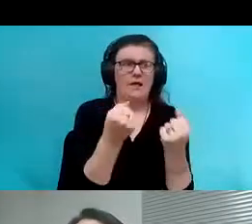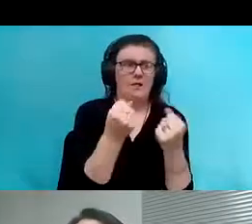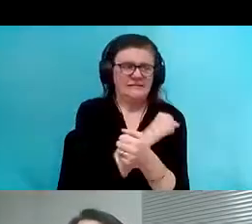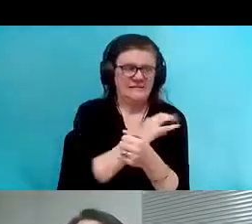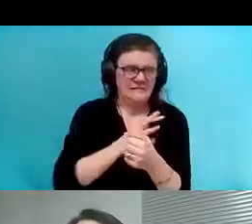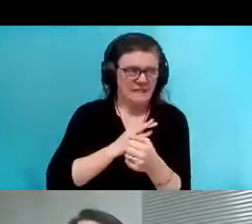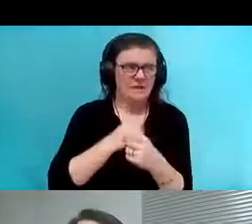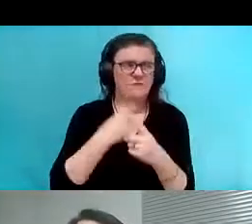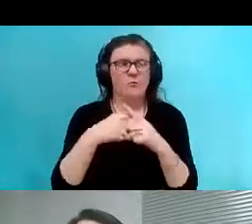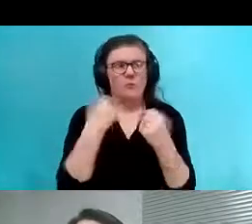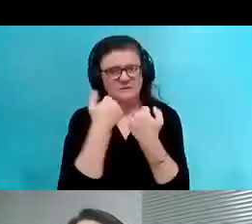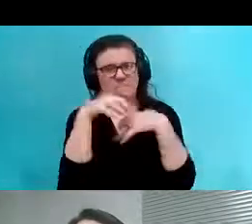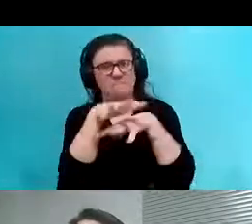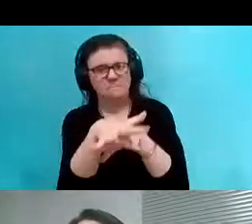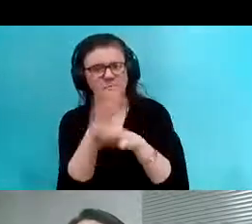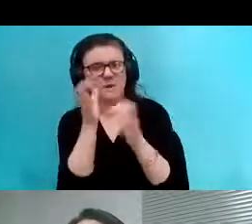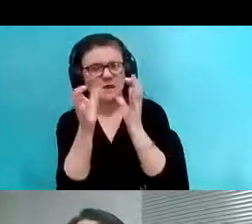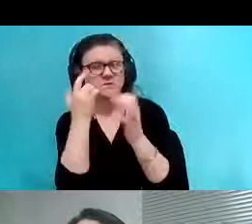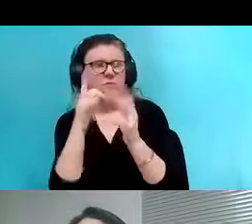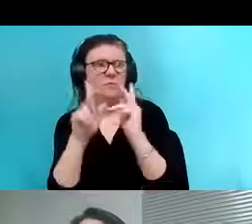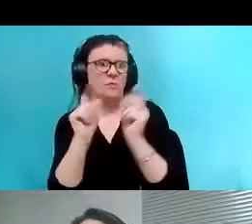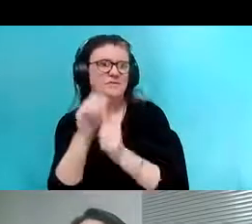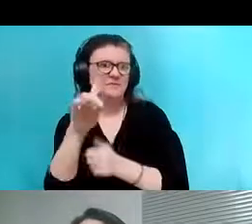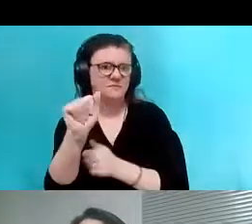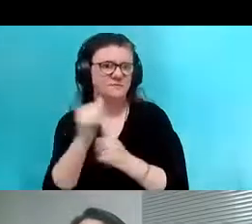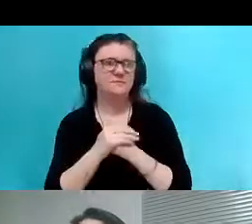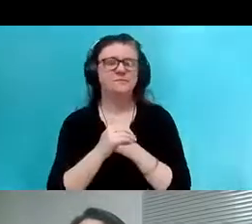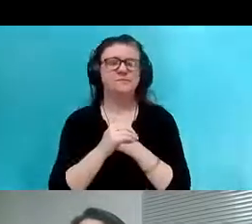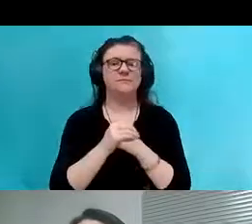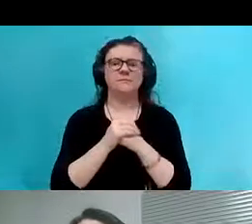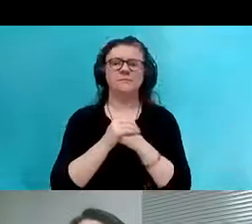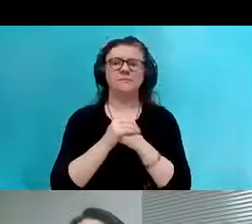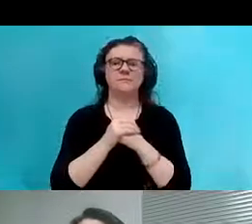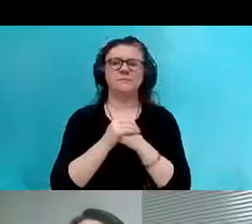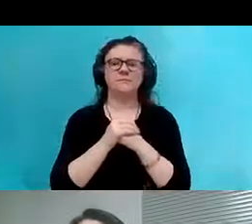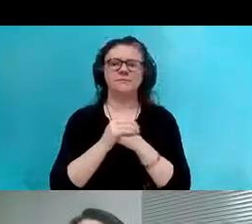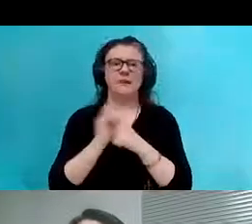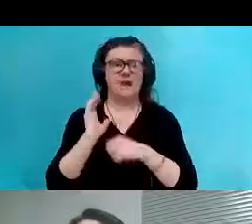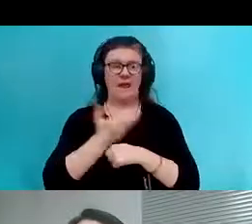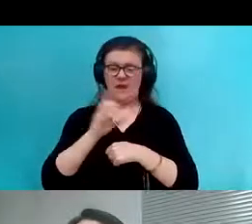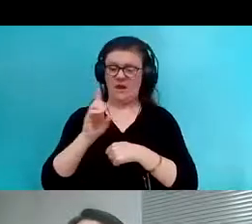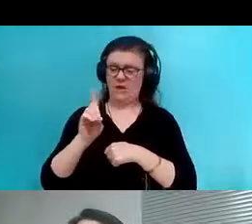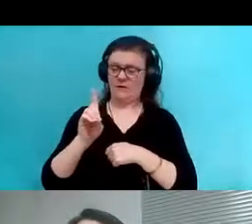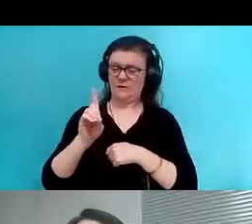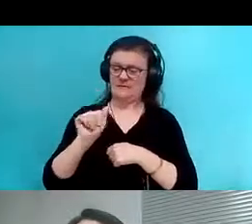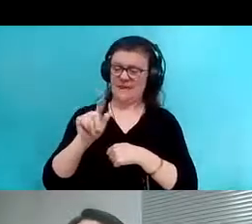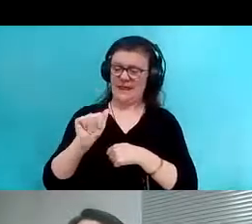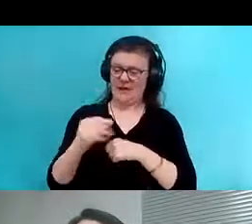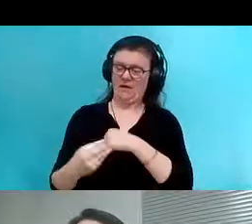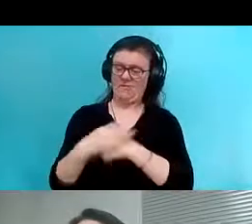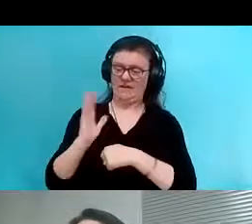and disability inclusion, and the use of the disaggregated data to inform our strategy.